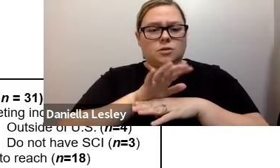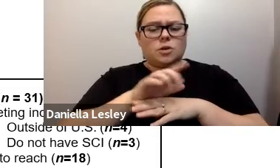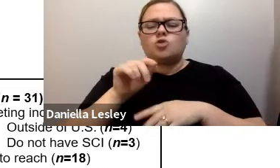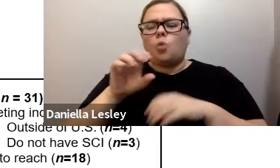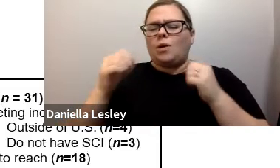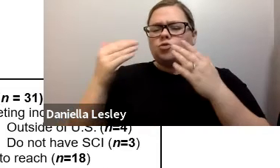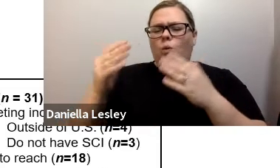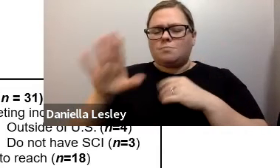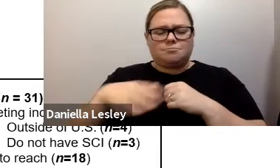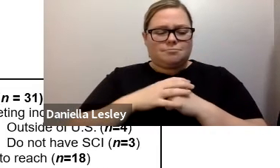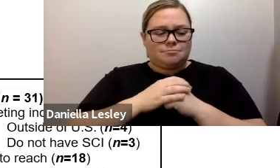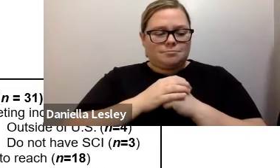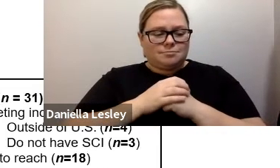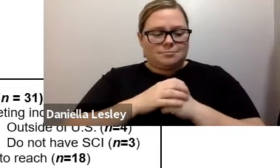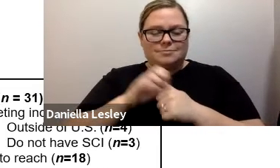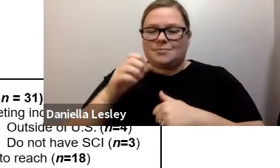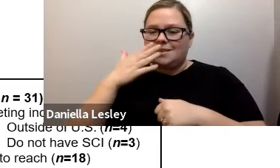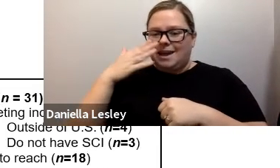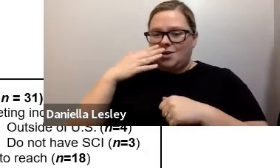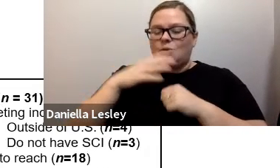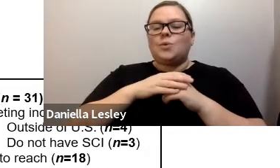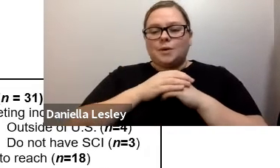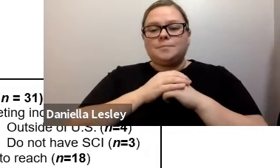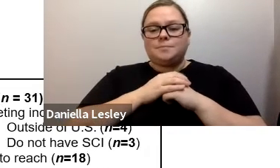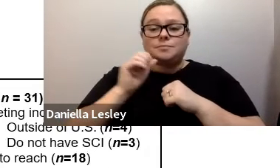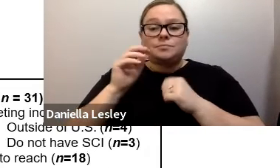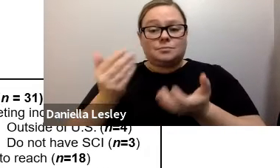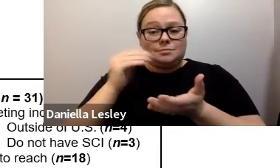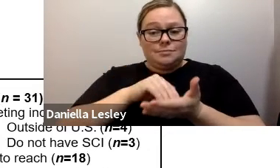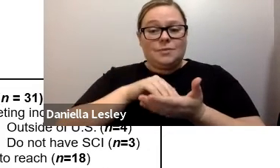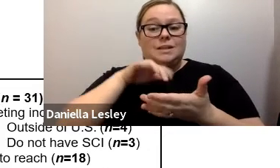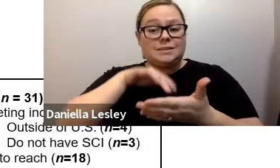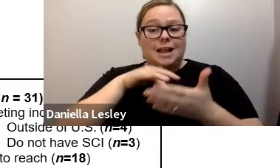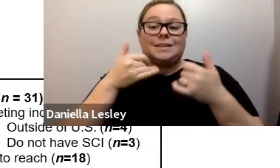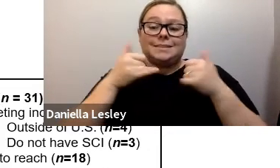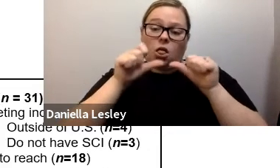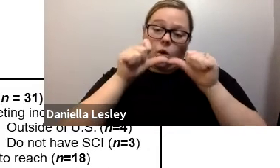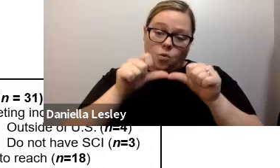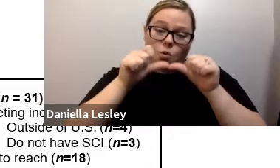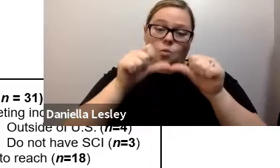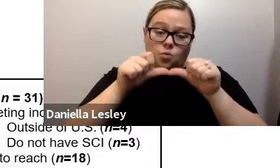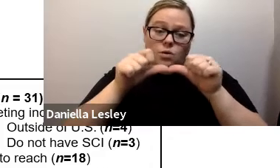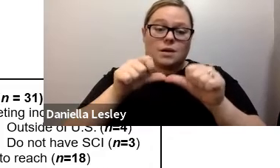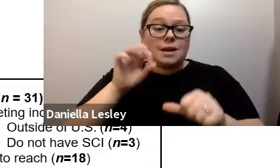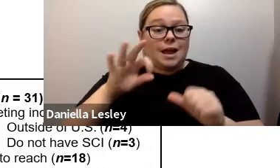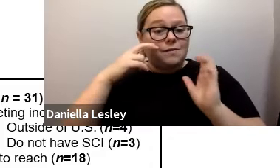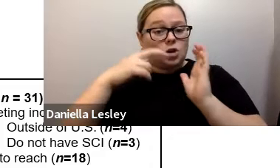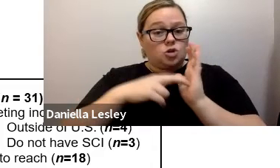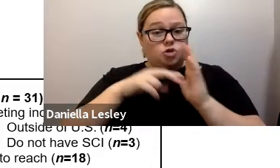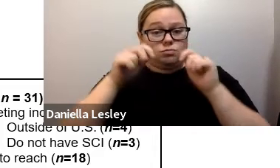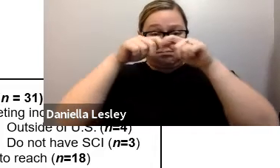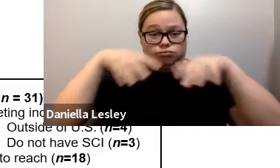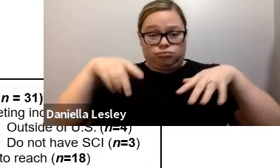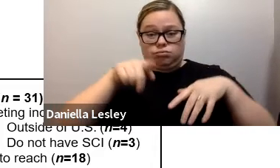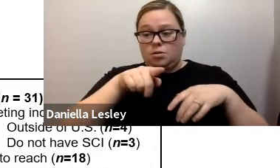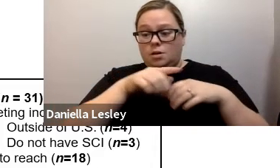can take it up. Yes, thank you, Mohan. So again, the study is still ongoing. And if we look at the flow chart right here, up